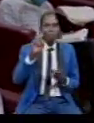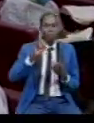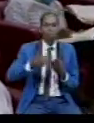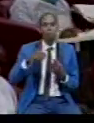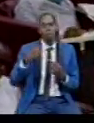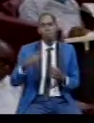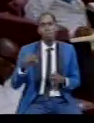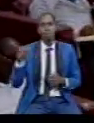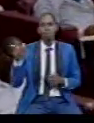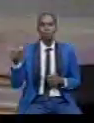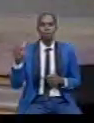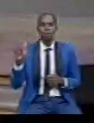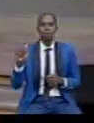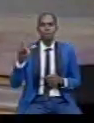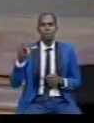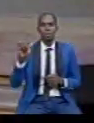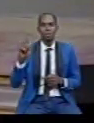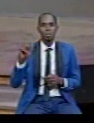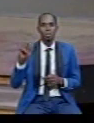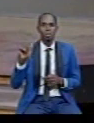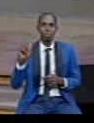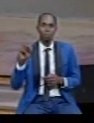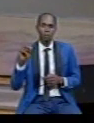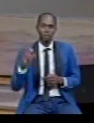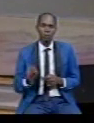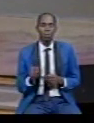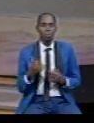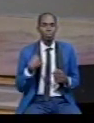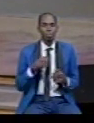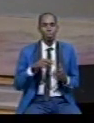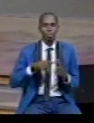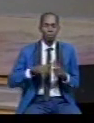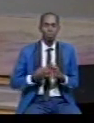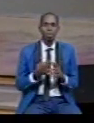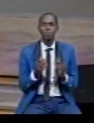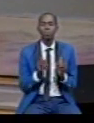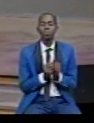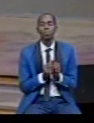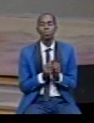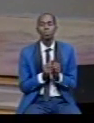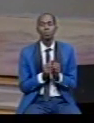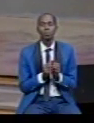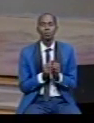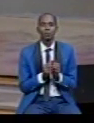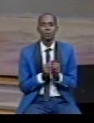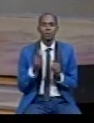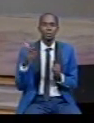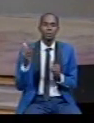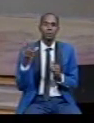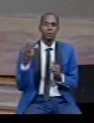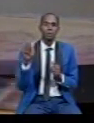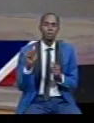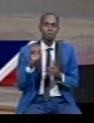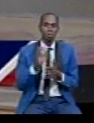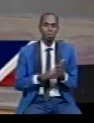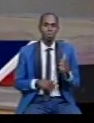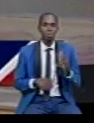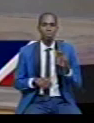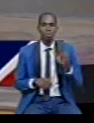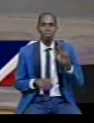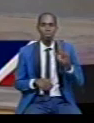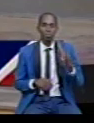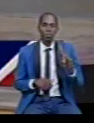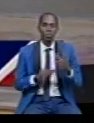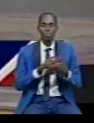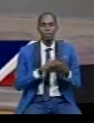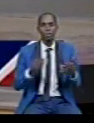chapter 1, verse 10. Please open your Bible, verse 10, all through to verse